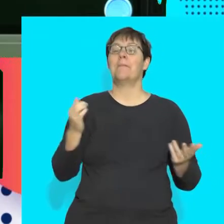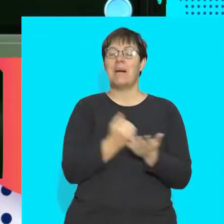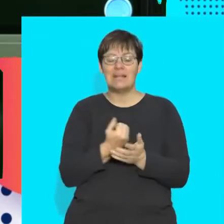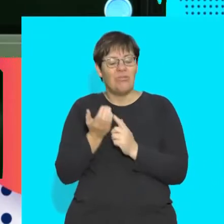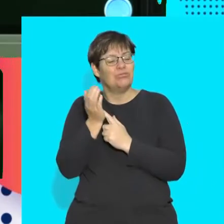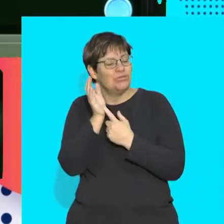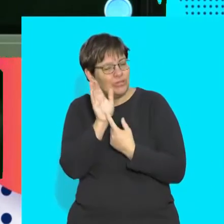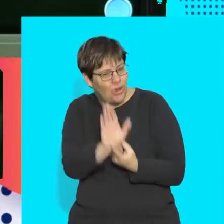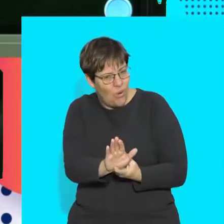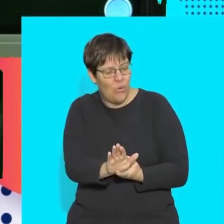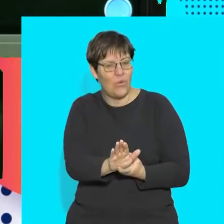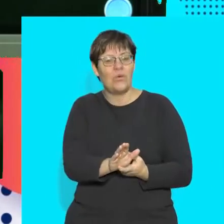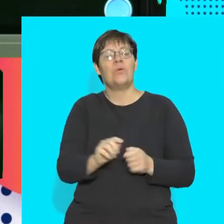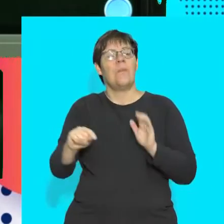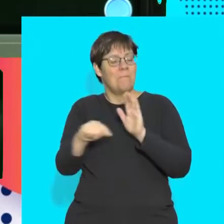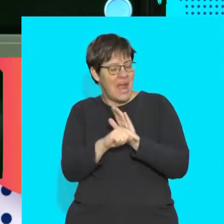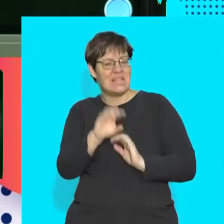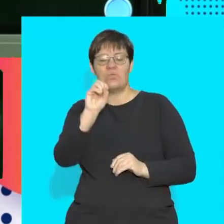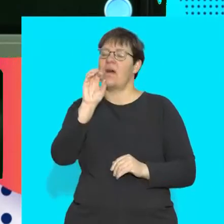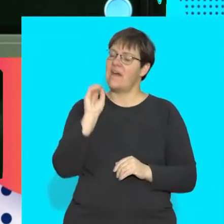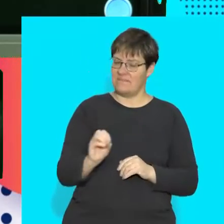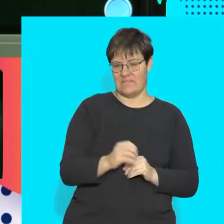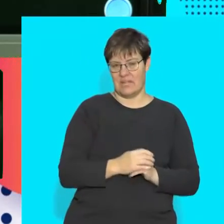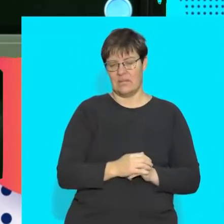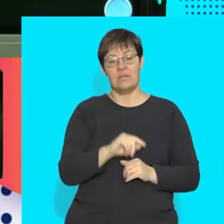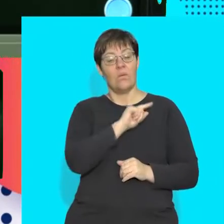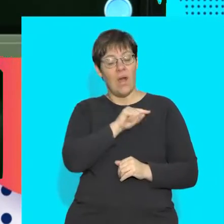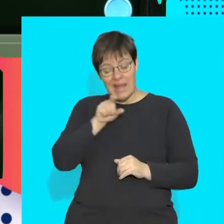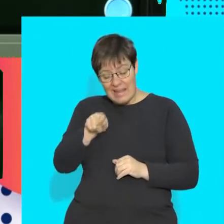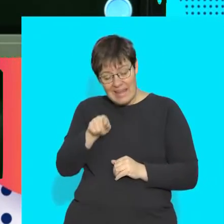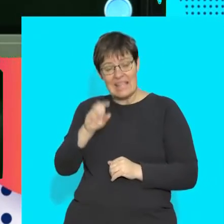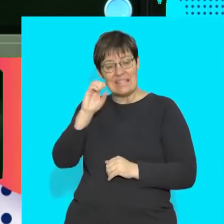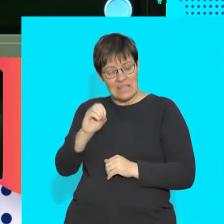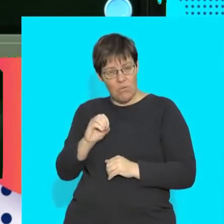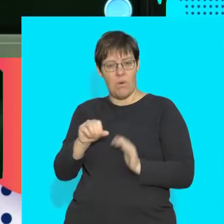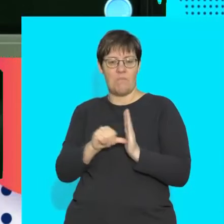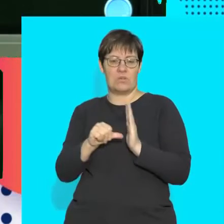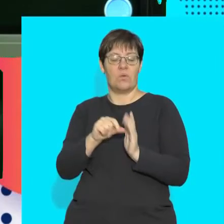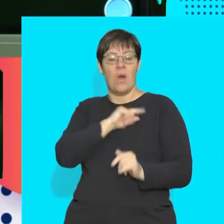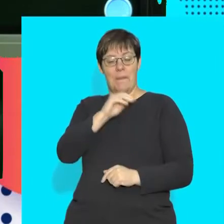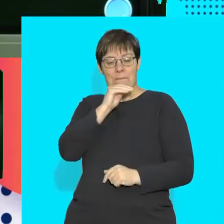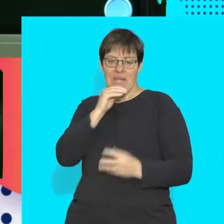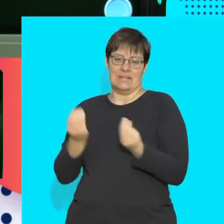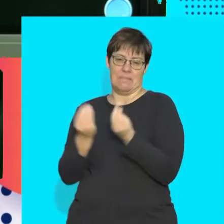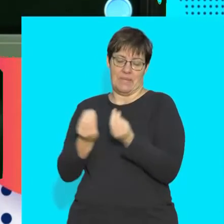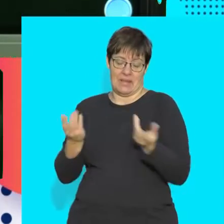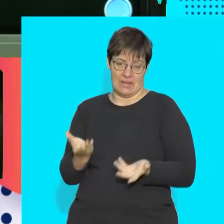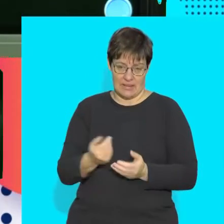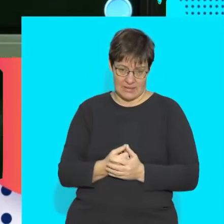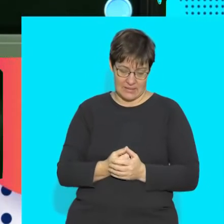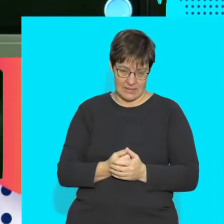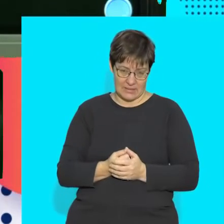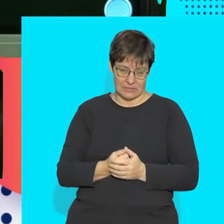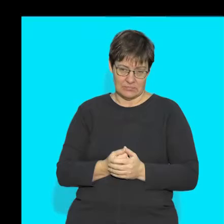show me that you minus the 0, because the 0 is important. It has meaning for us, okay? We're going to need to